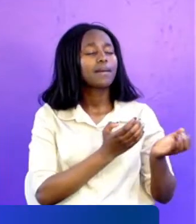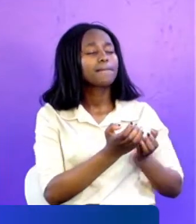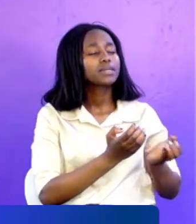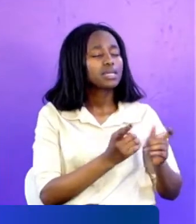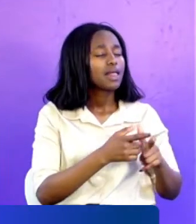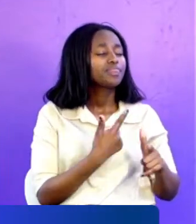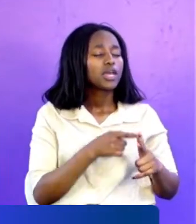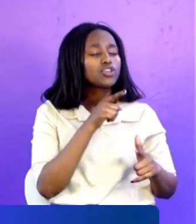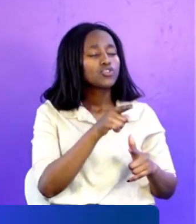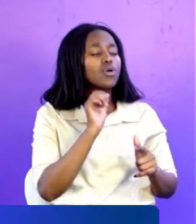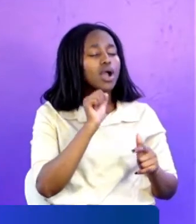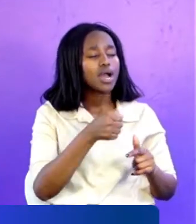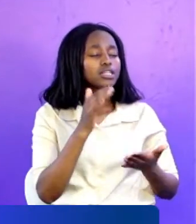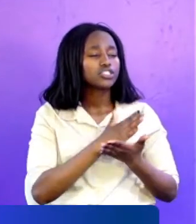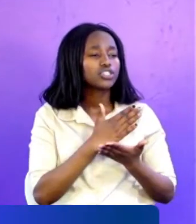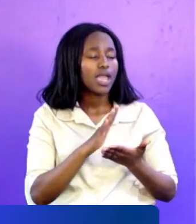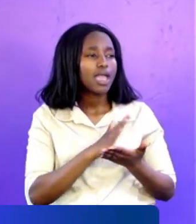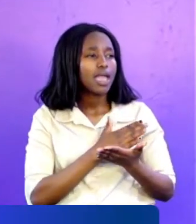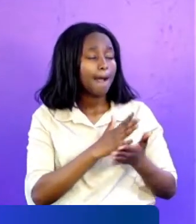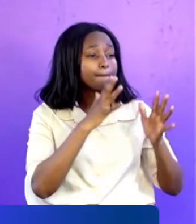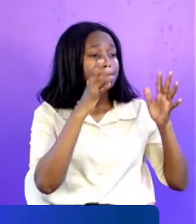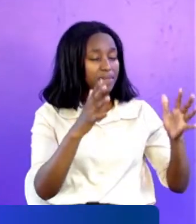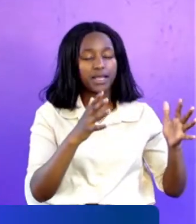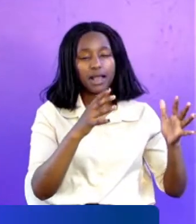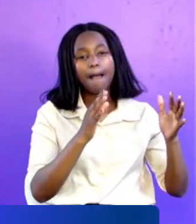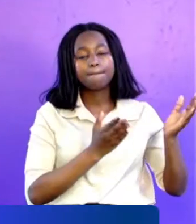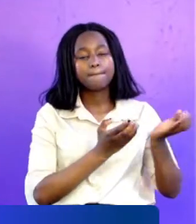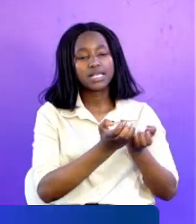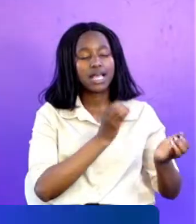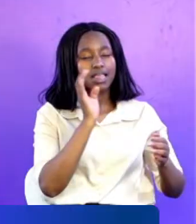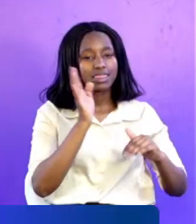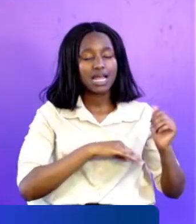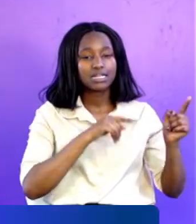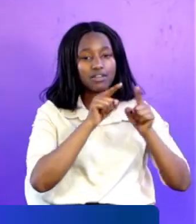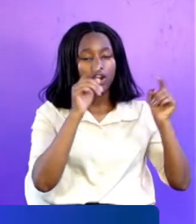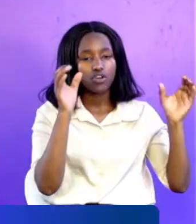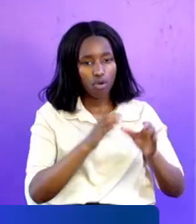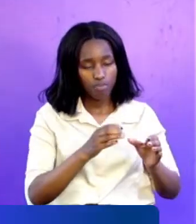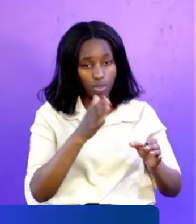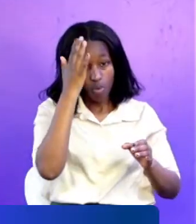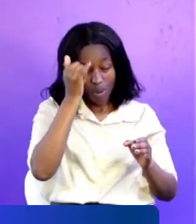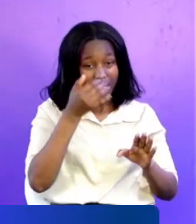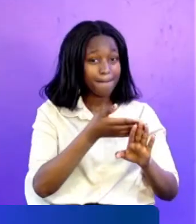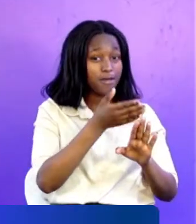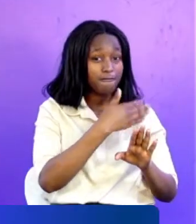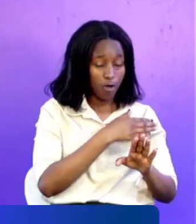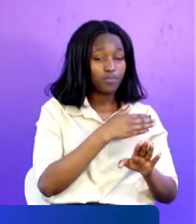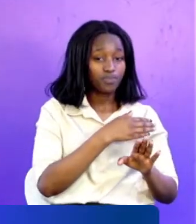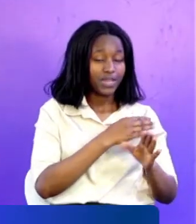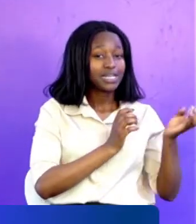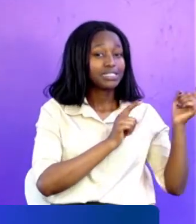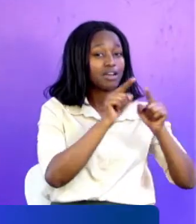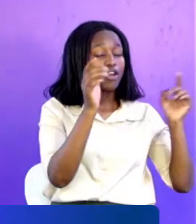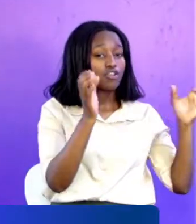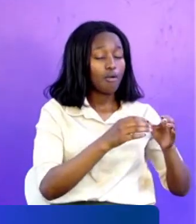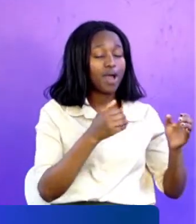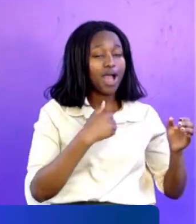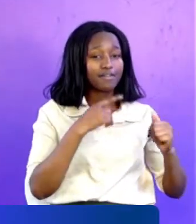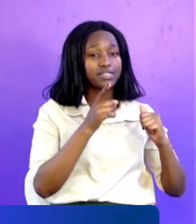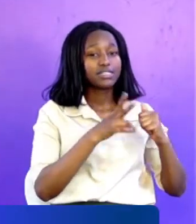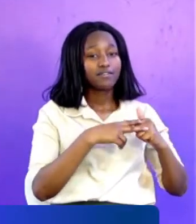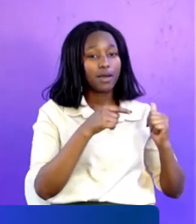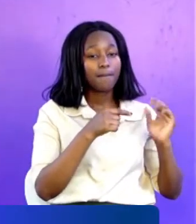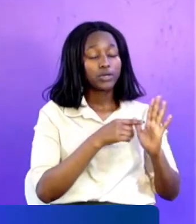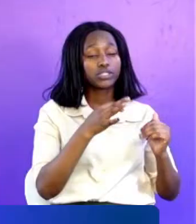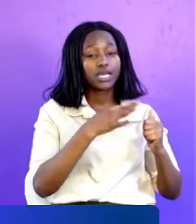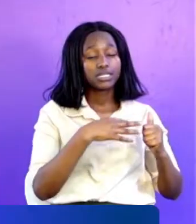can begin with? You can begin a business bigger than Safaricom. Because Safaricom's core capital was 7.8 billion.